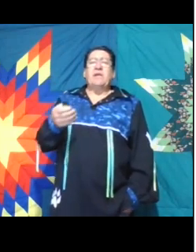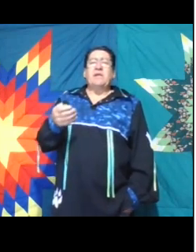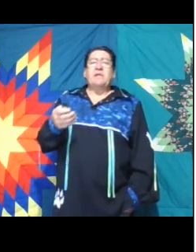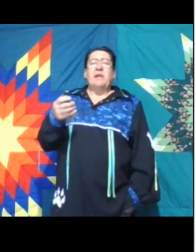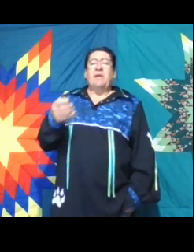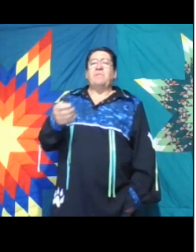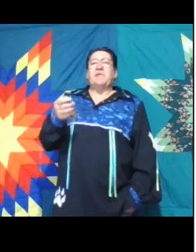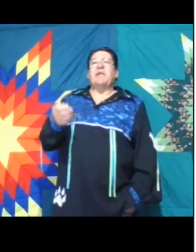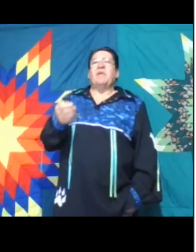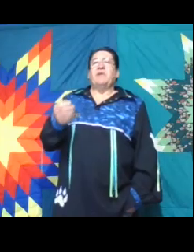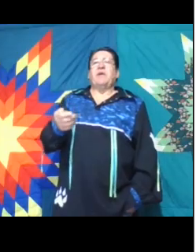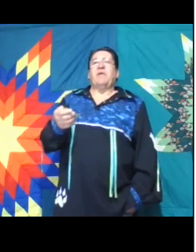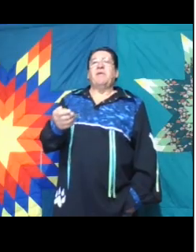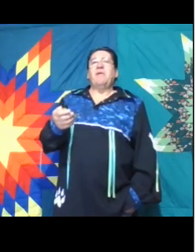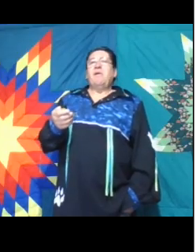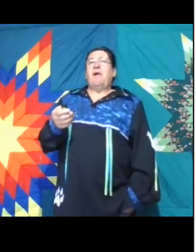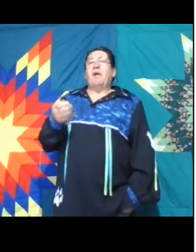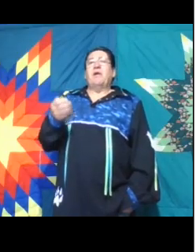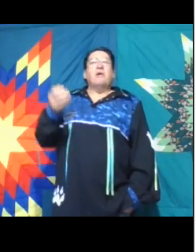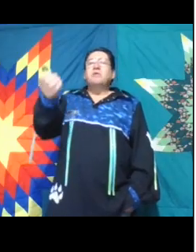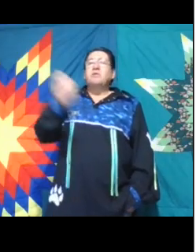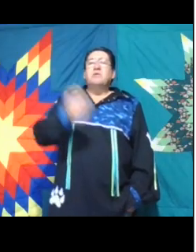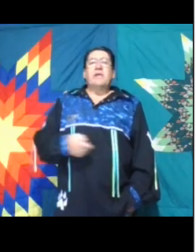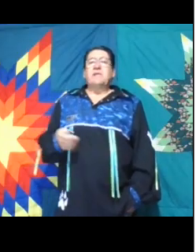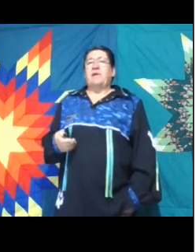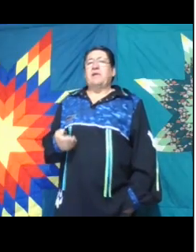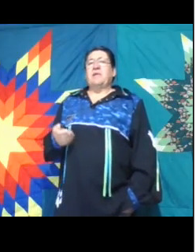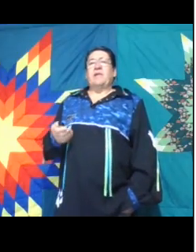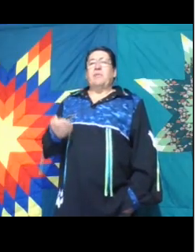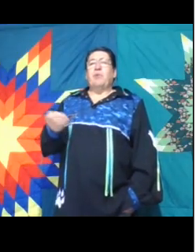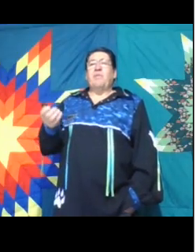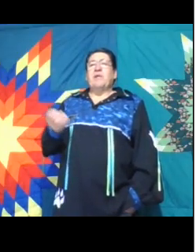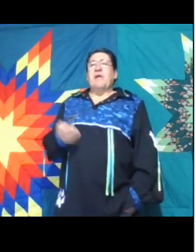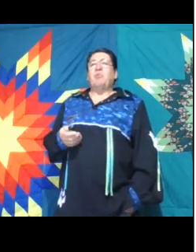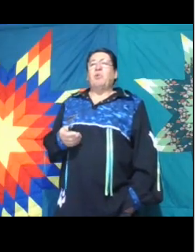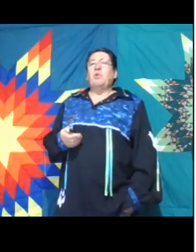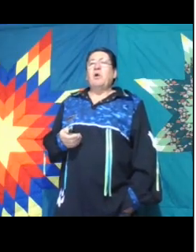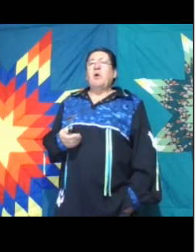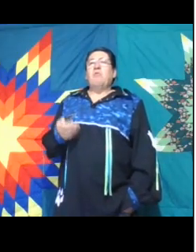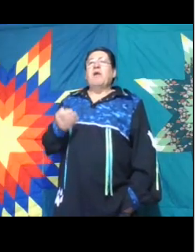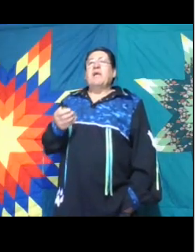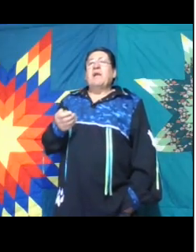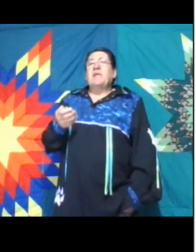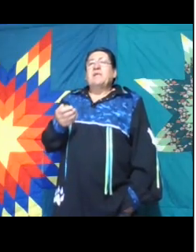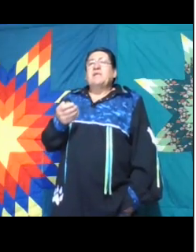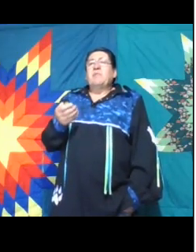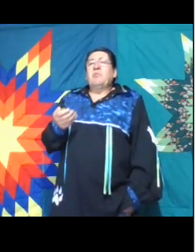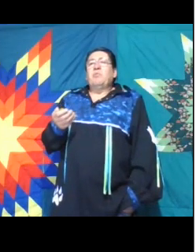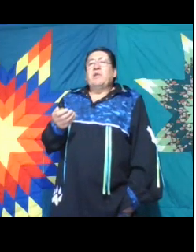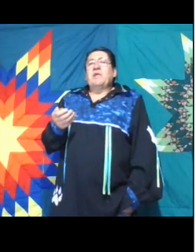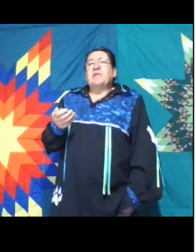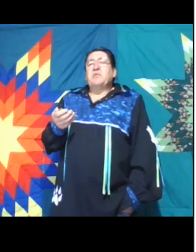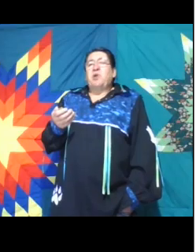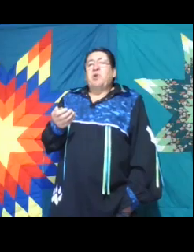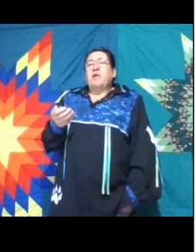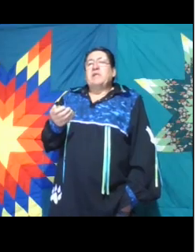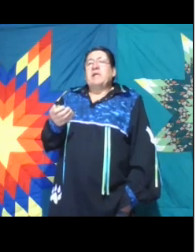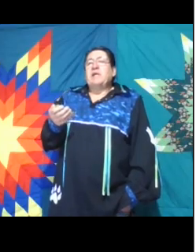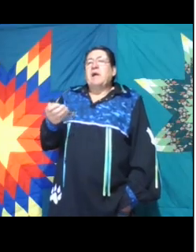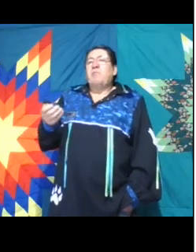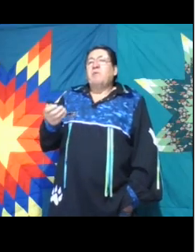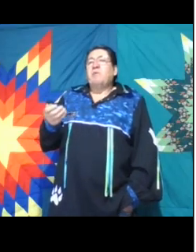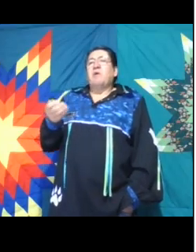innovative ideas that I've seen out there. Cultural days is a perfect example. Recognize that some Indigenous